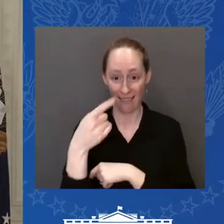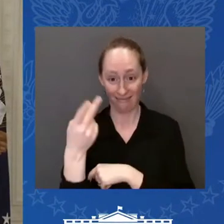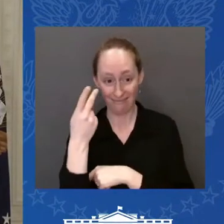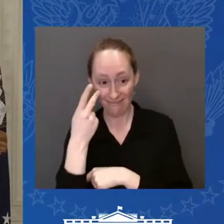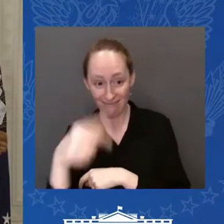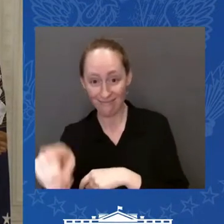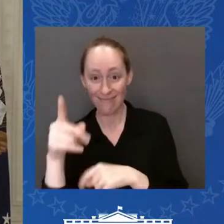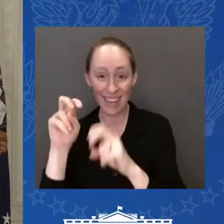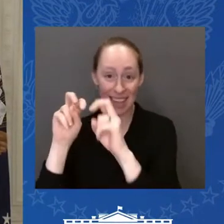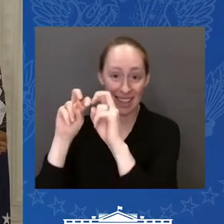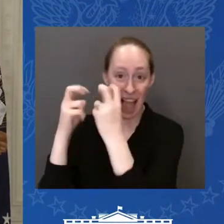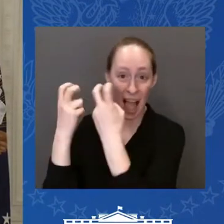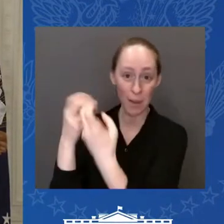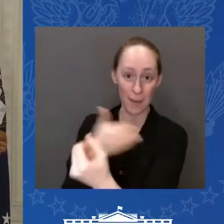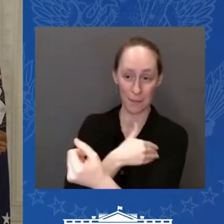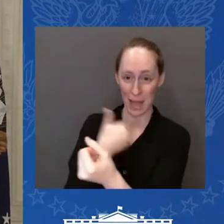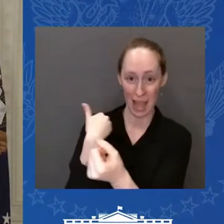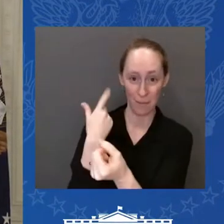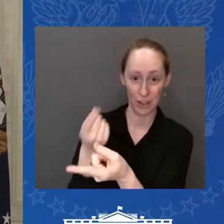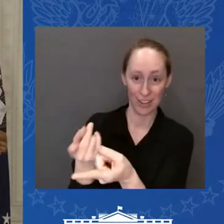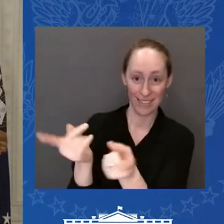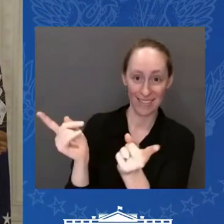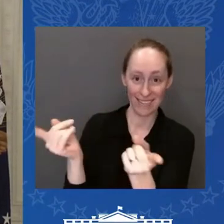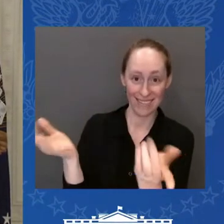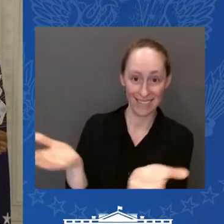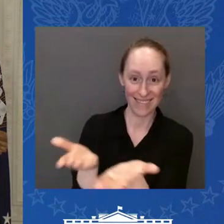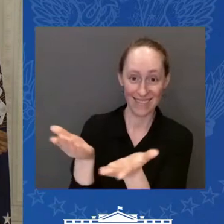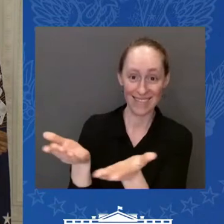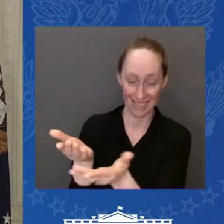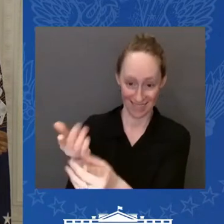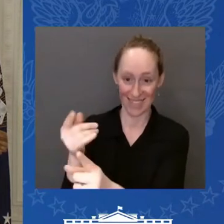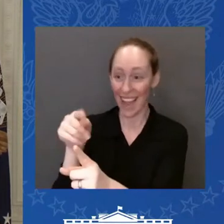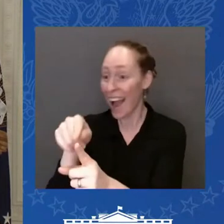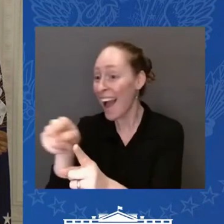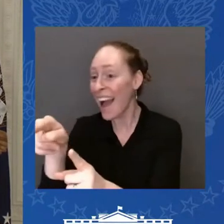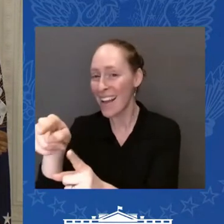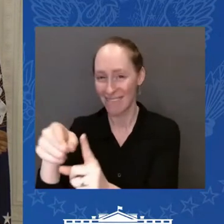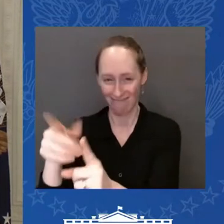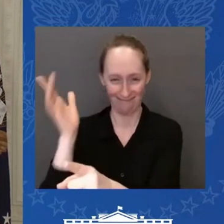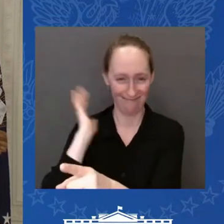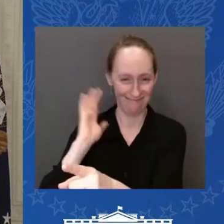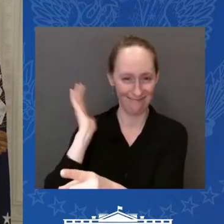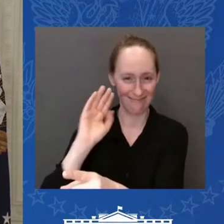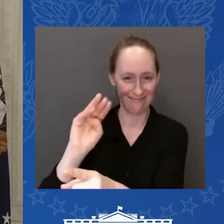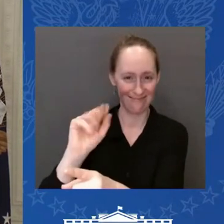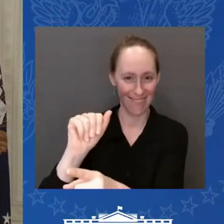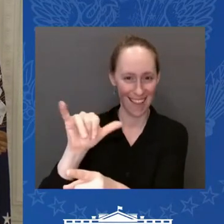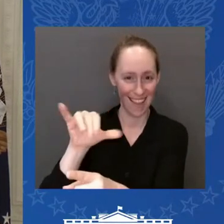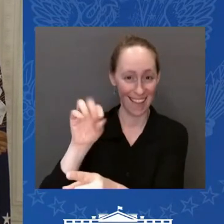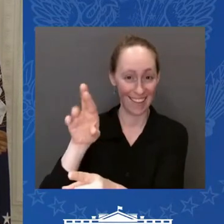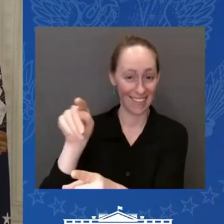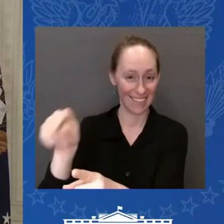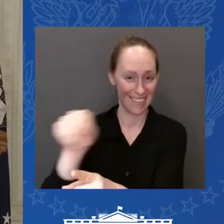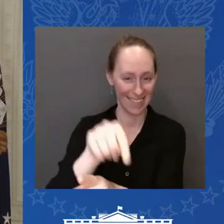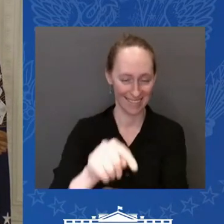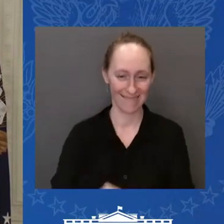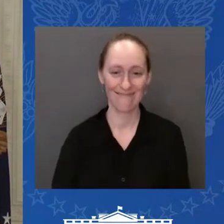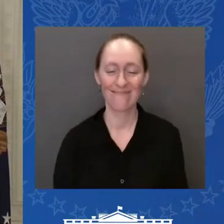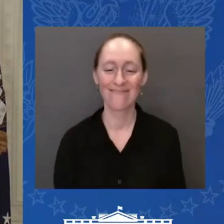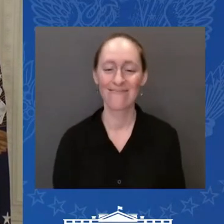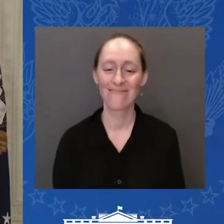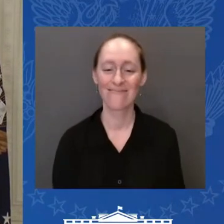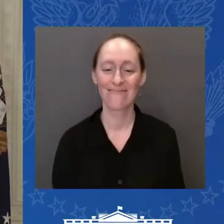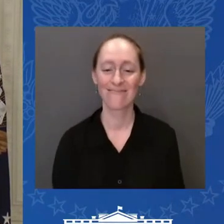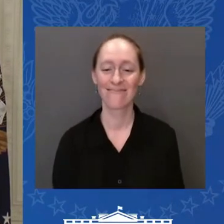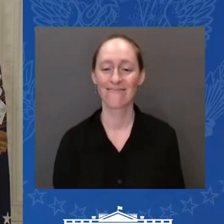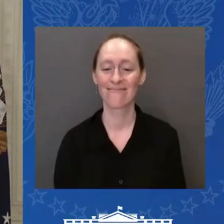You got old Mitch Landry from New Orleans down there, you know. And that's like being mayor of a country.